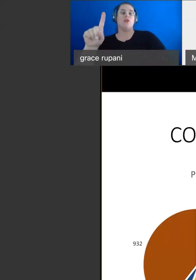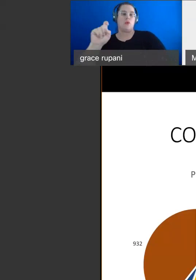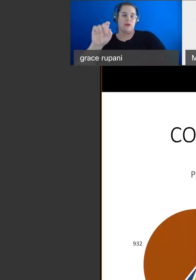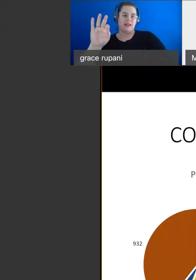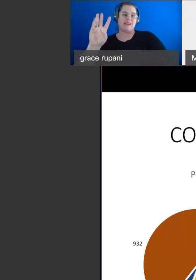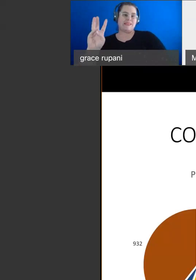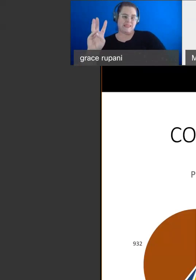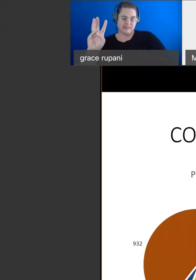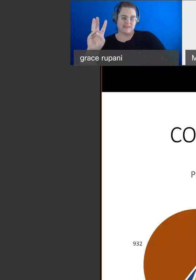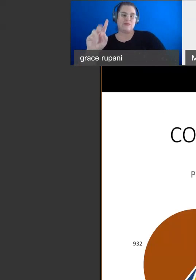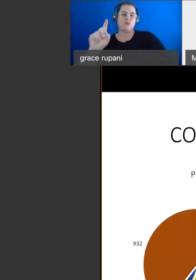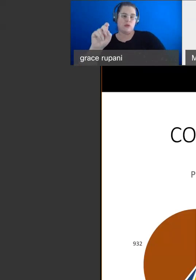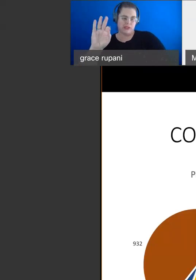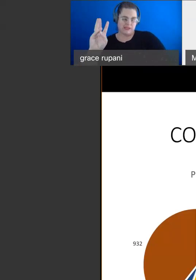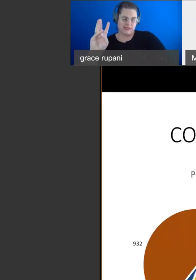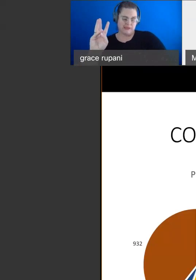you can see, although